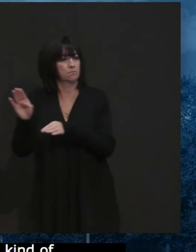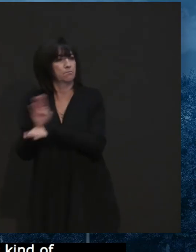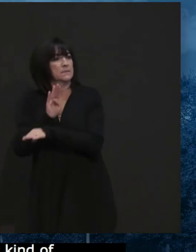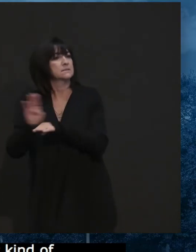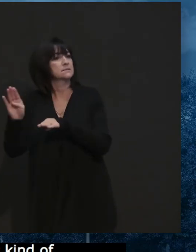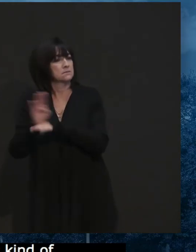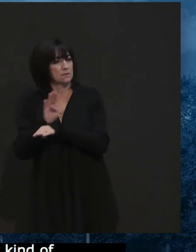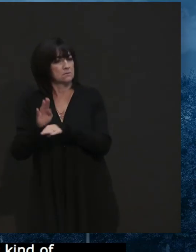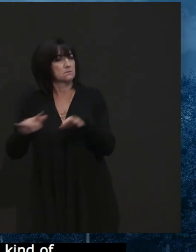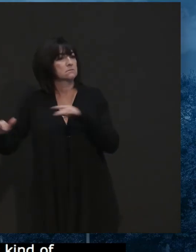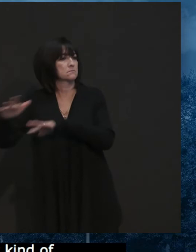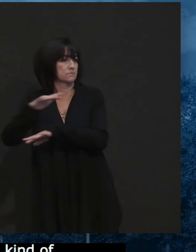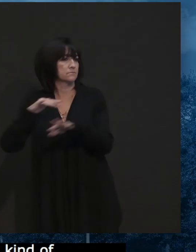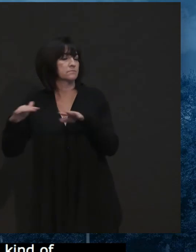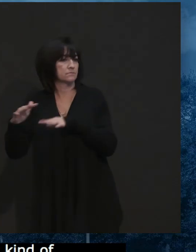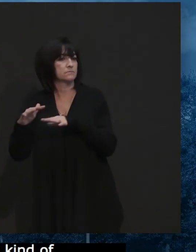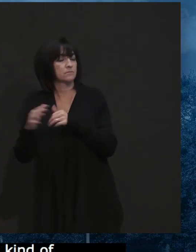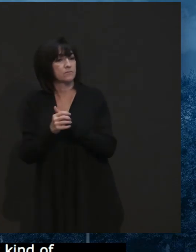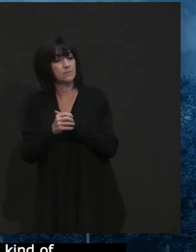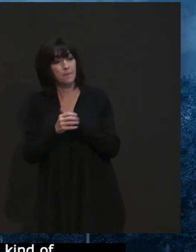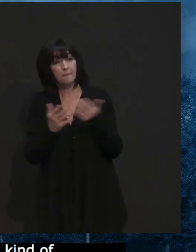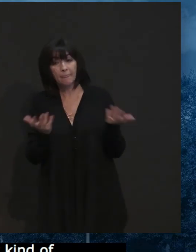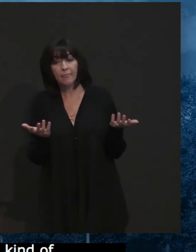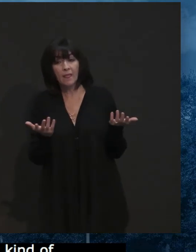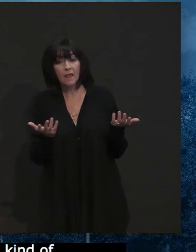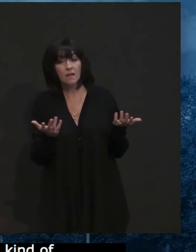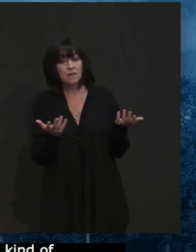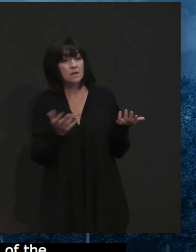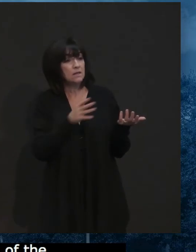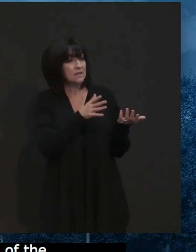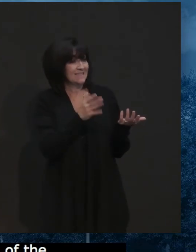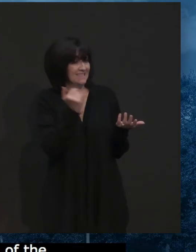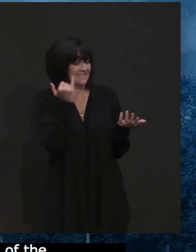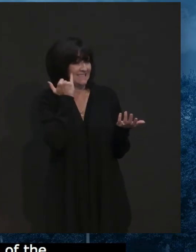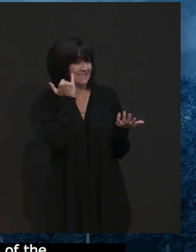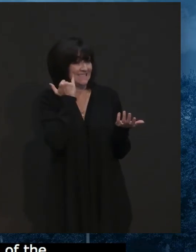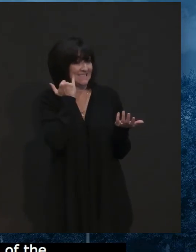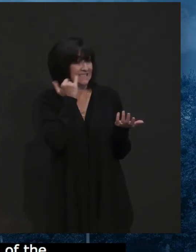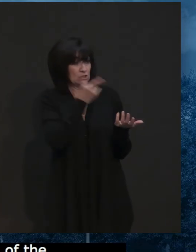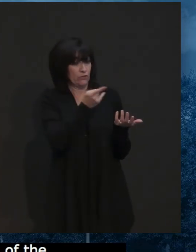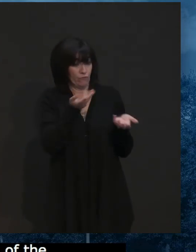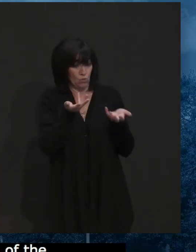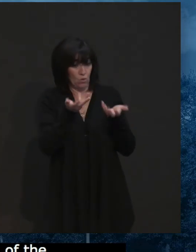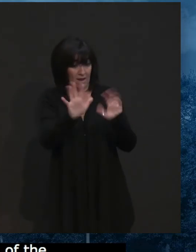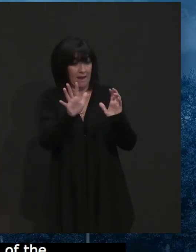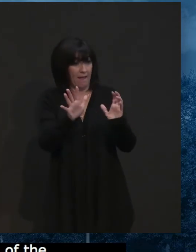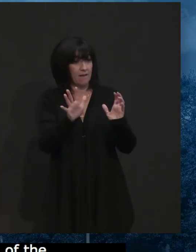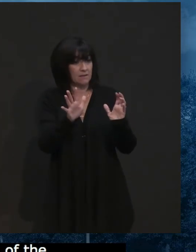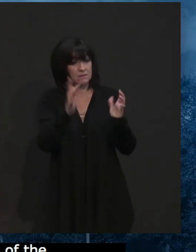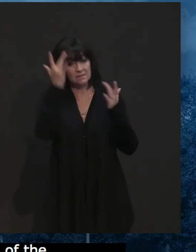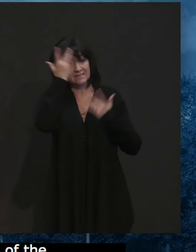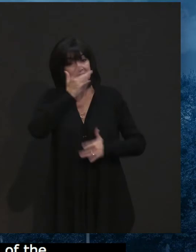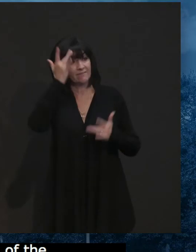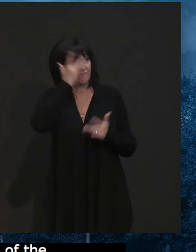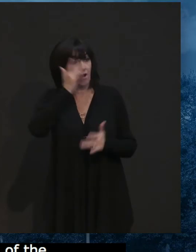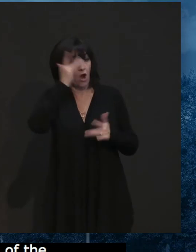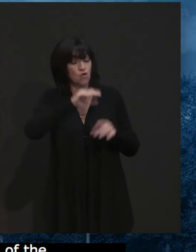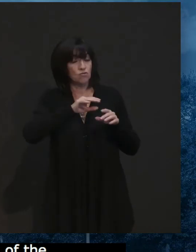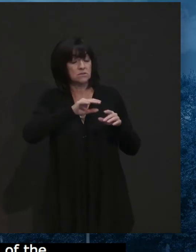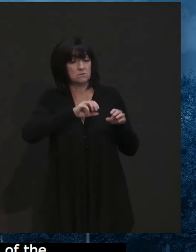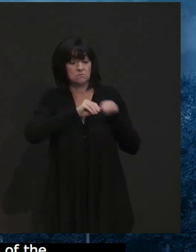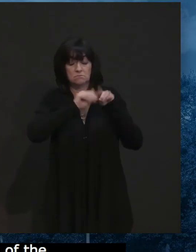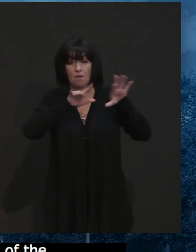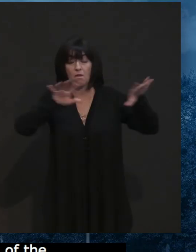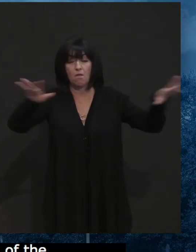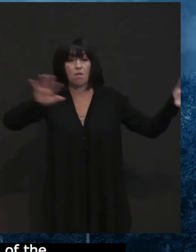the health of the community. And by the way, if you let the virus rage out of control, you're defeating the purpose, right? Because